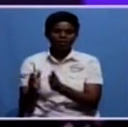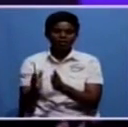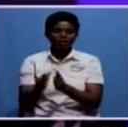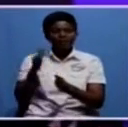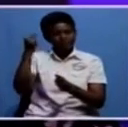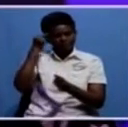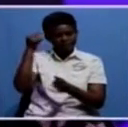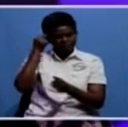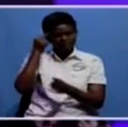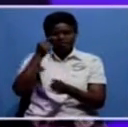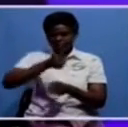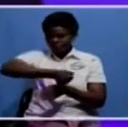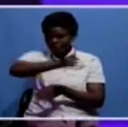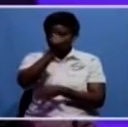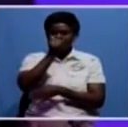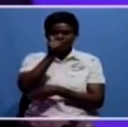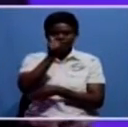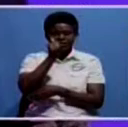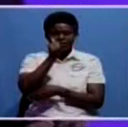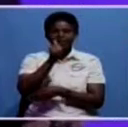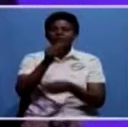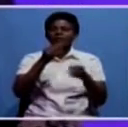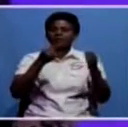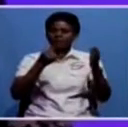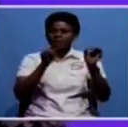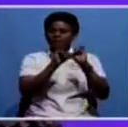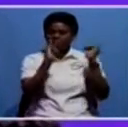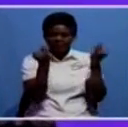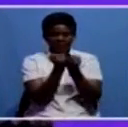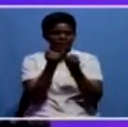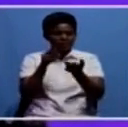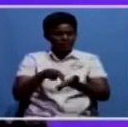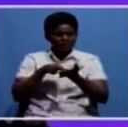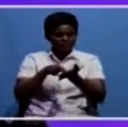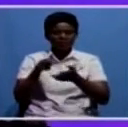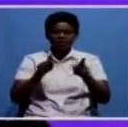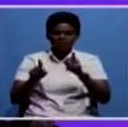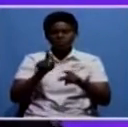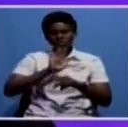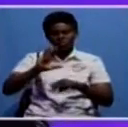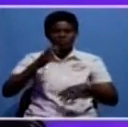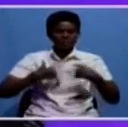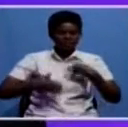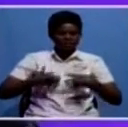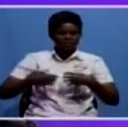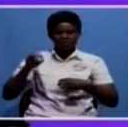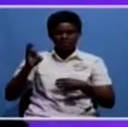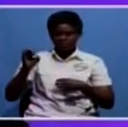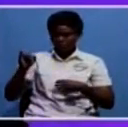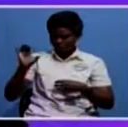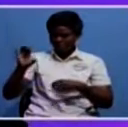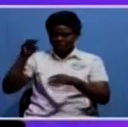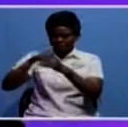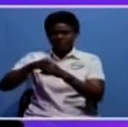Government is the is the institution that is representing the people's aspirations. FIC is part